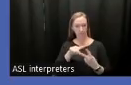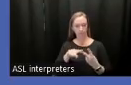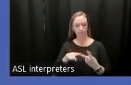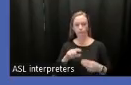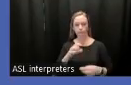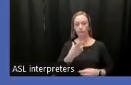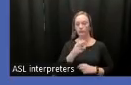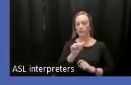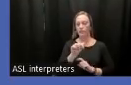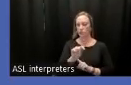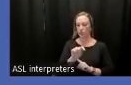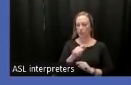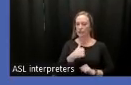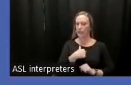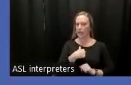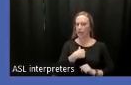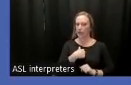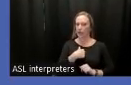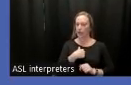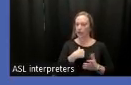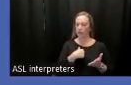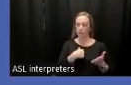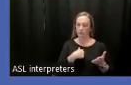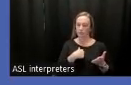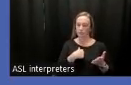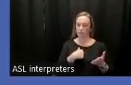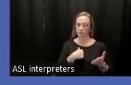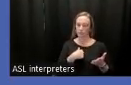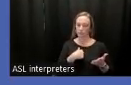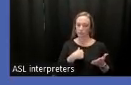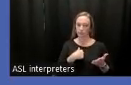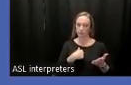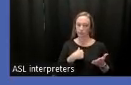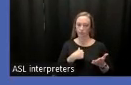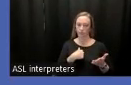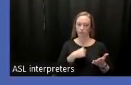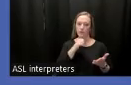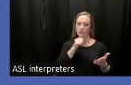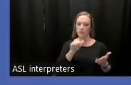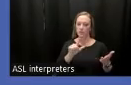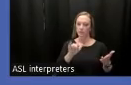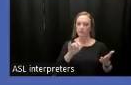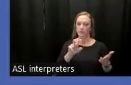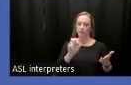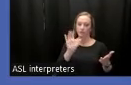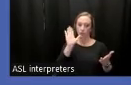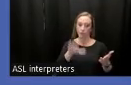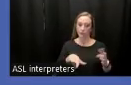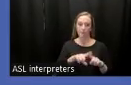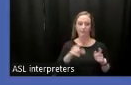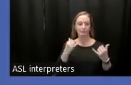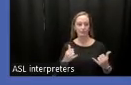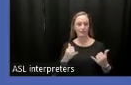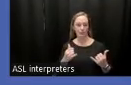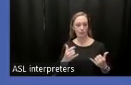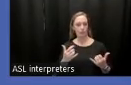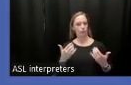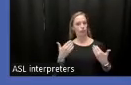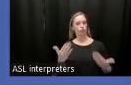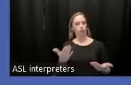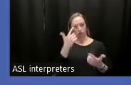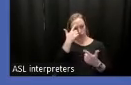had, it wasn't live the whole time, but it is now. So feel free to use these for